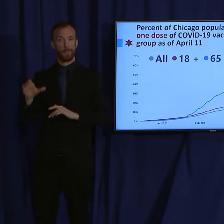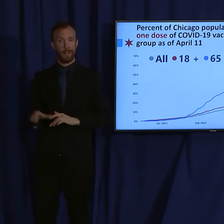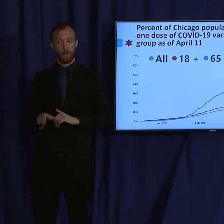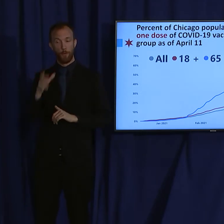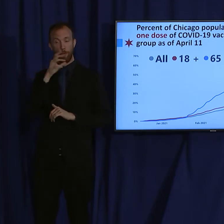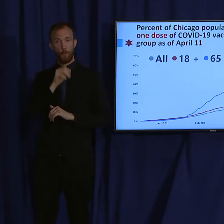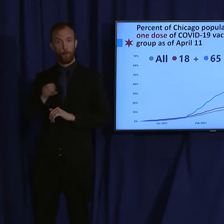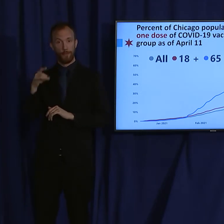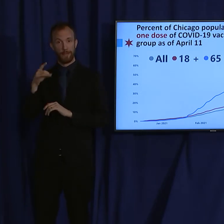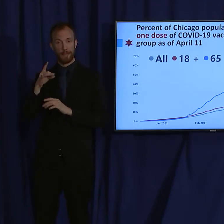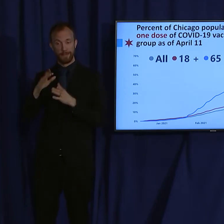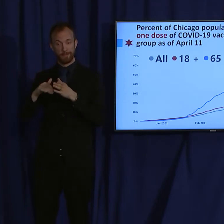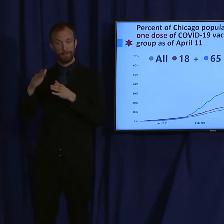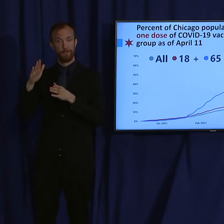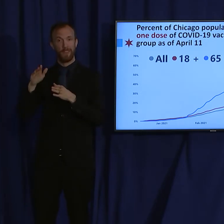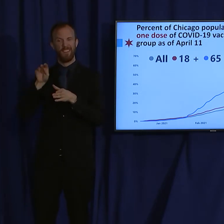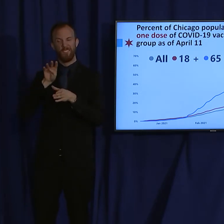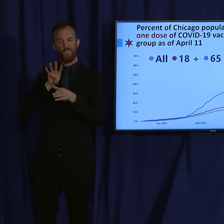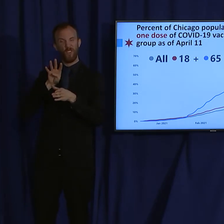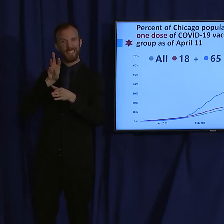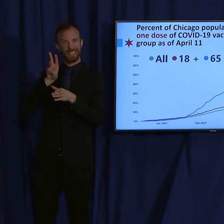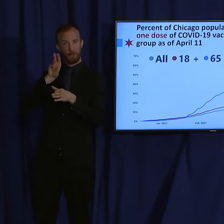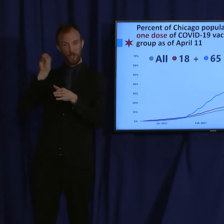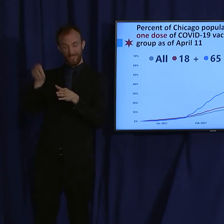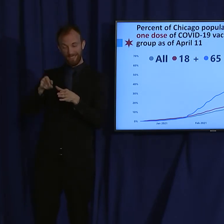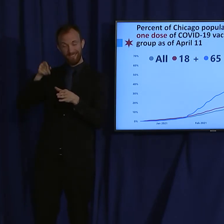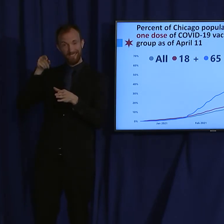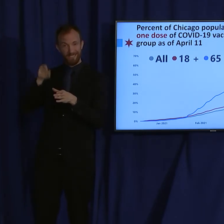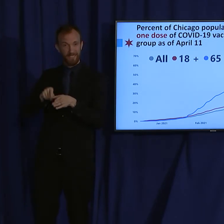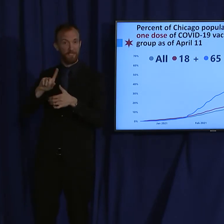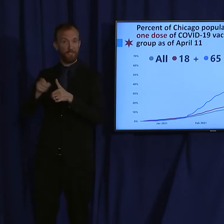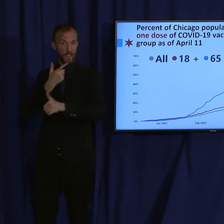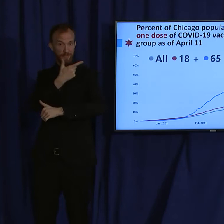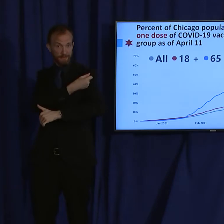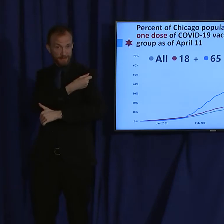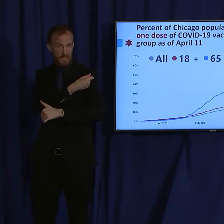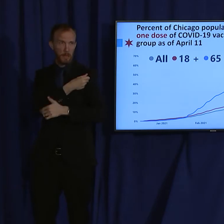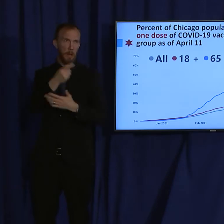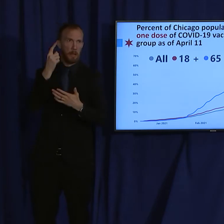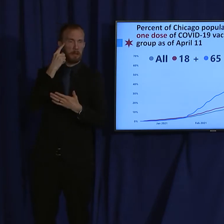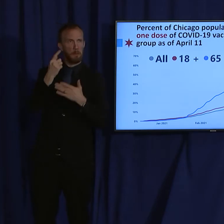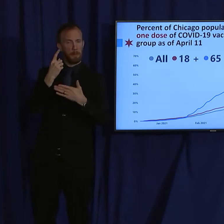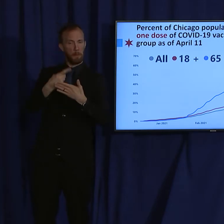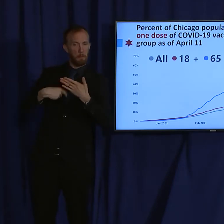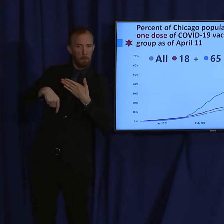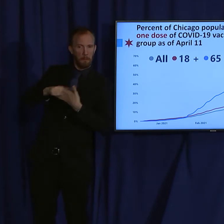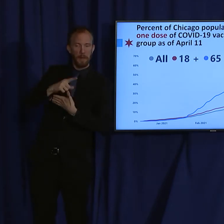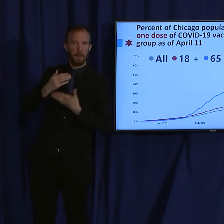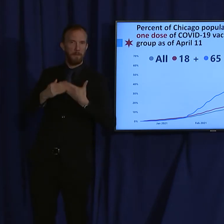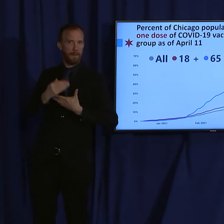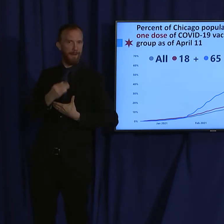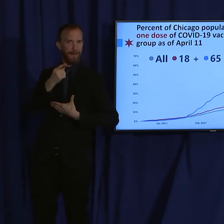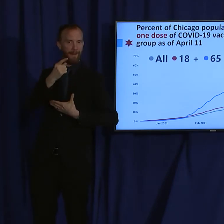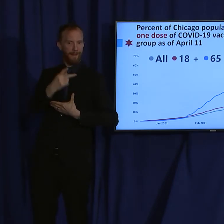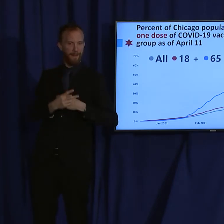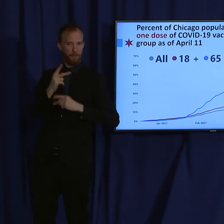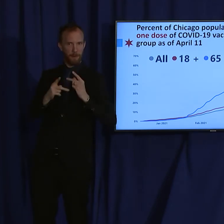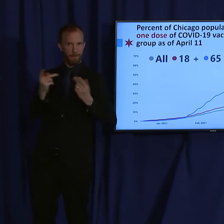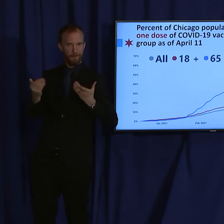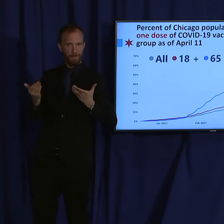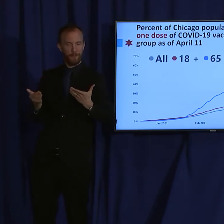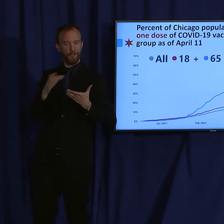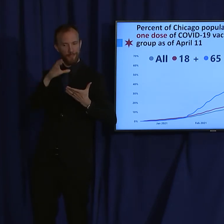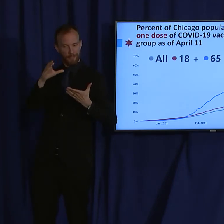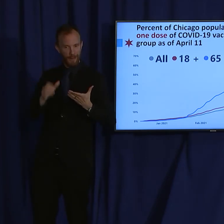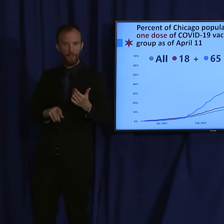18, 46% have gotten at least a first dose. So I expect within about a week, half of Chicago adults will have gotten a first dose of COVID